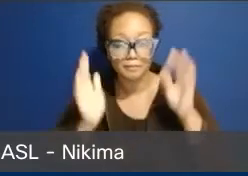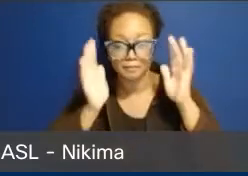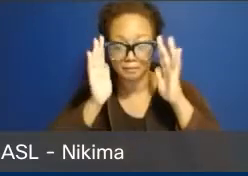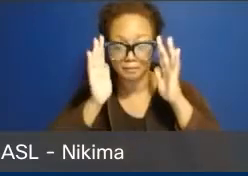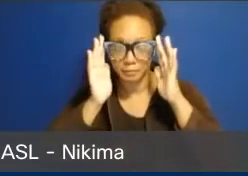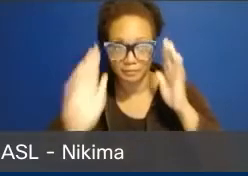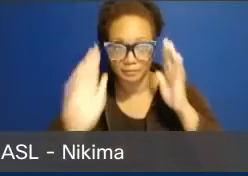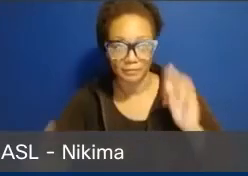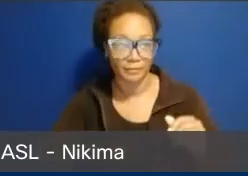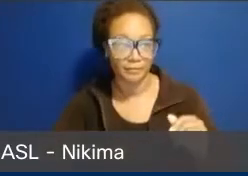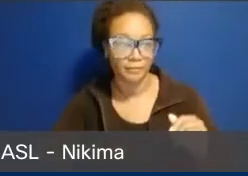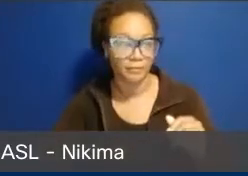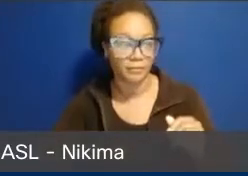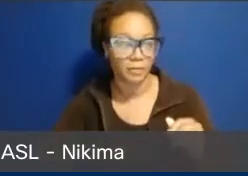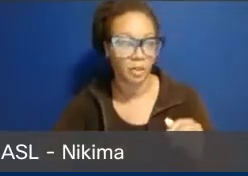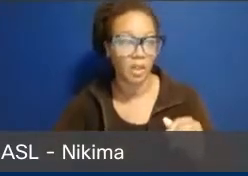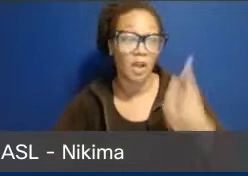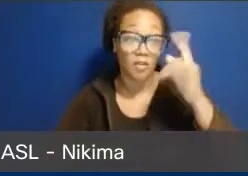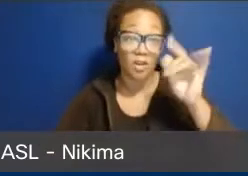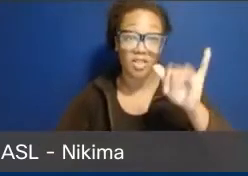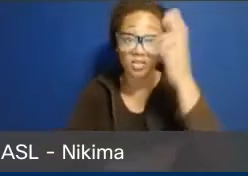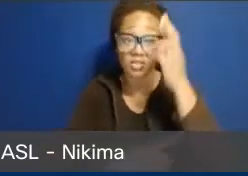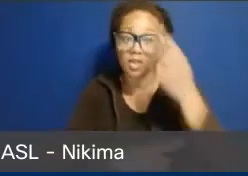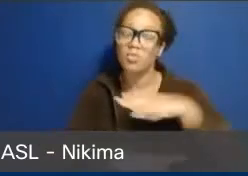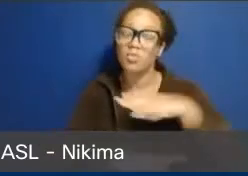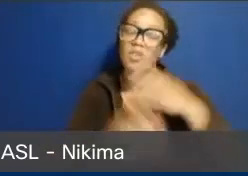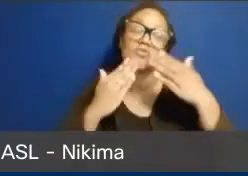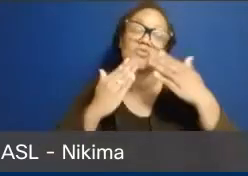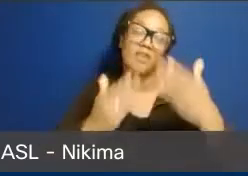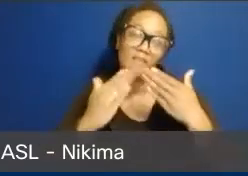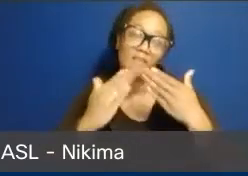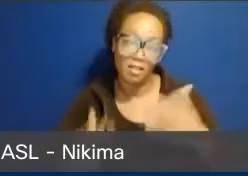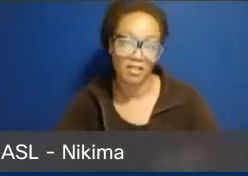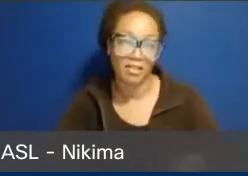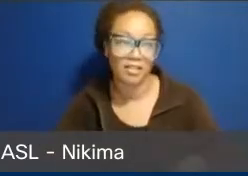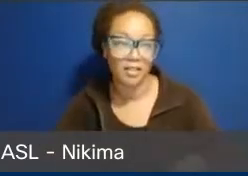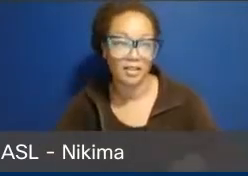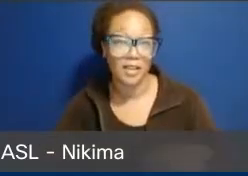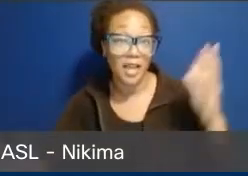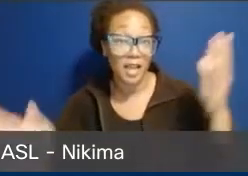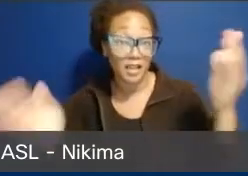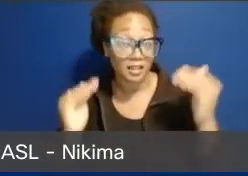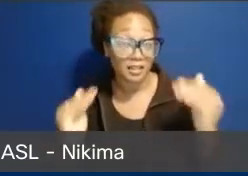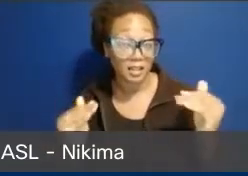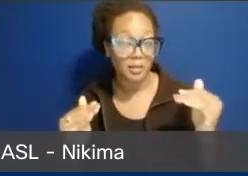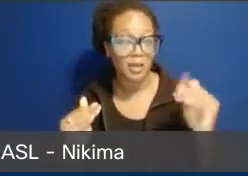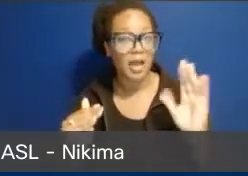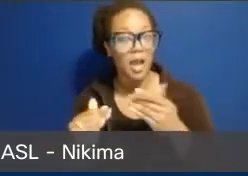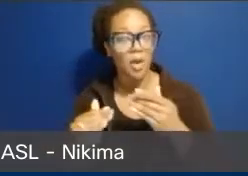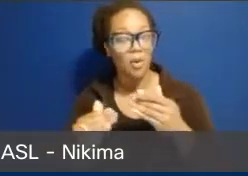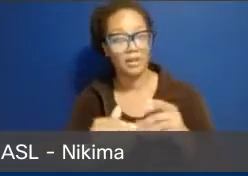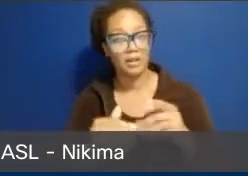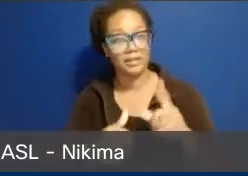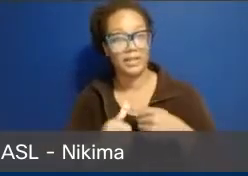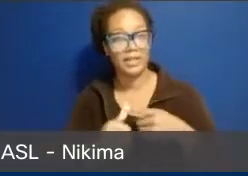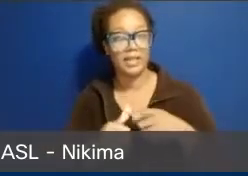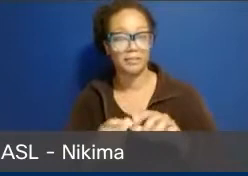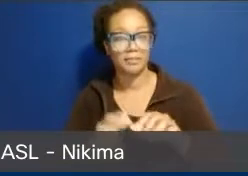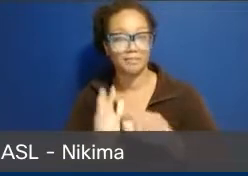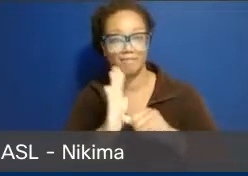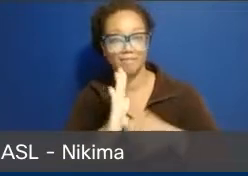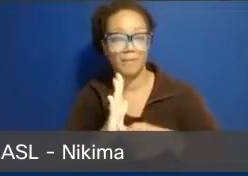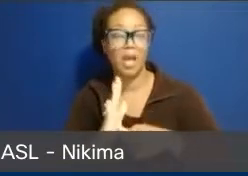For this, we are very grateful. Next up is our key presenter, Ana Maria